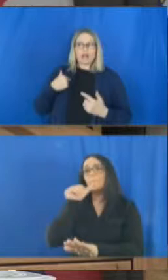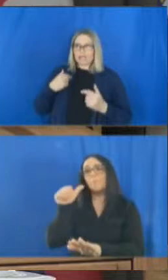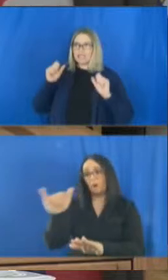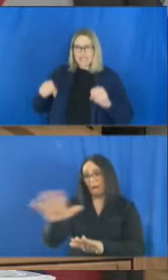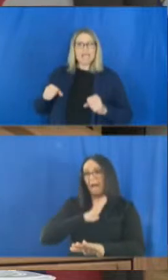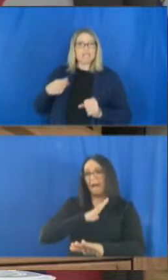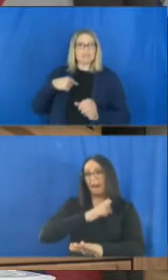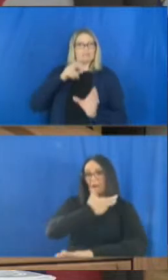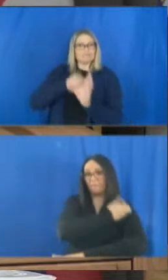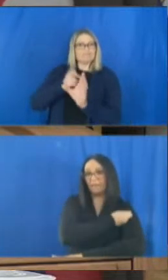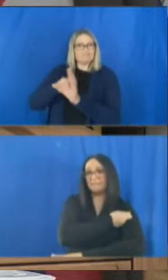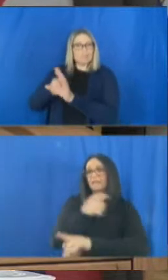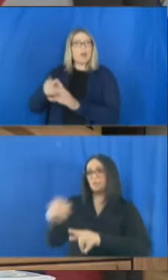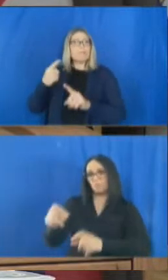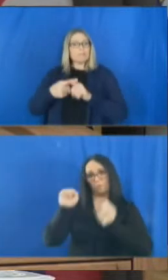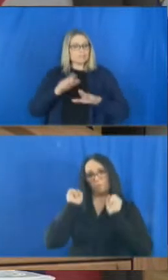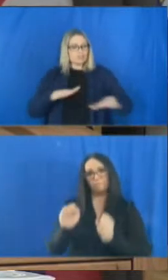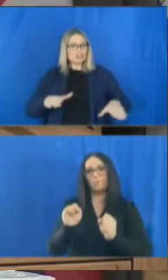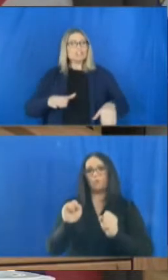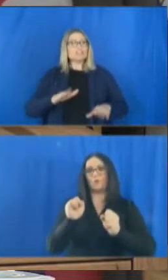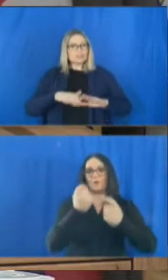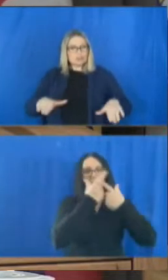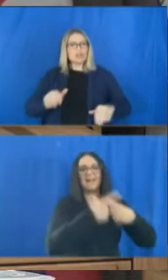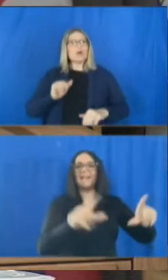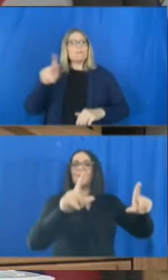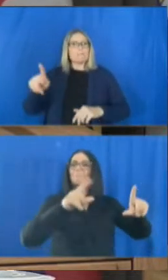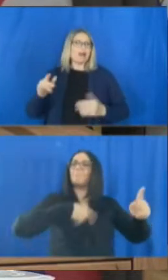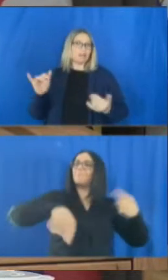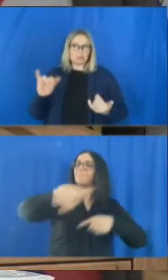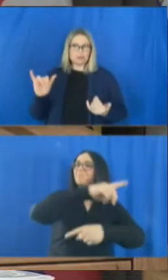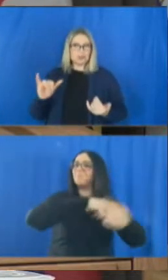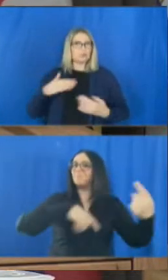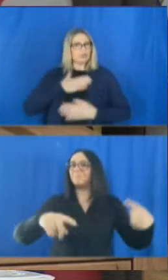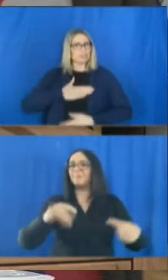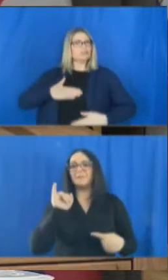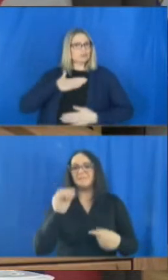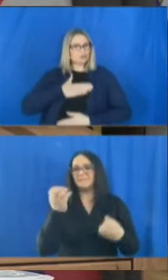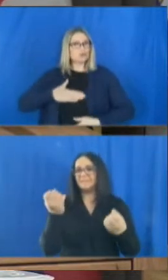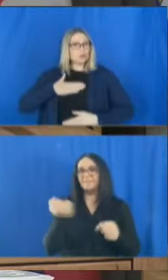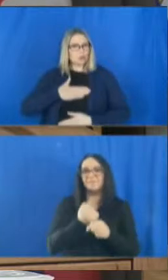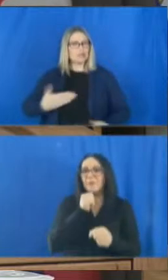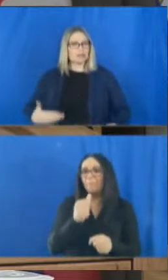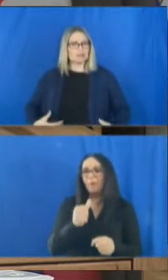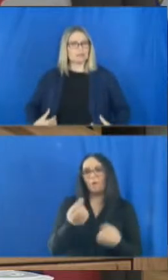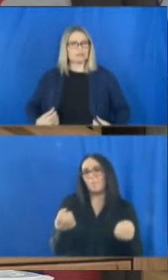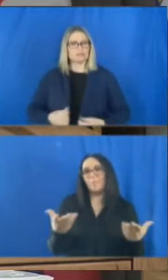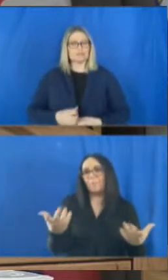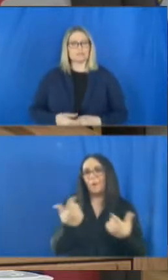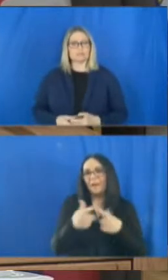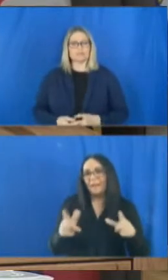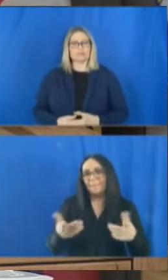easy to lock down our society, and it's not the society we're built on. So Dr. Russell